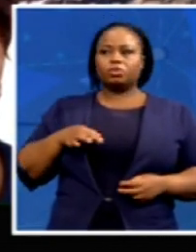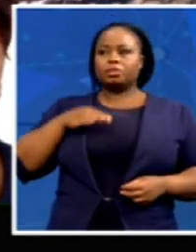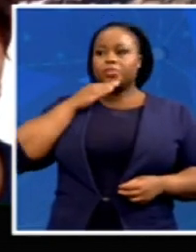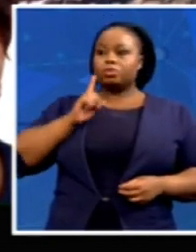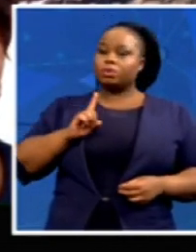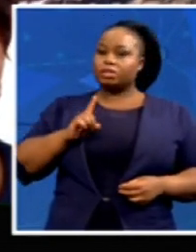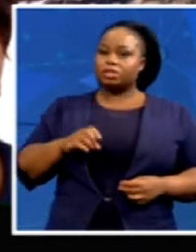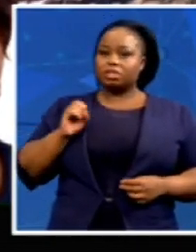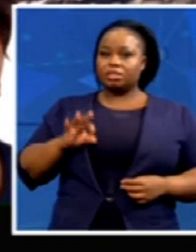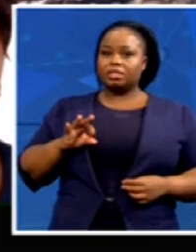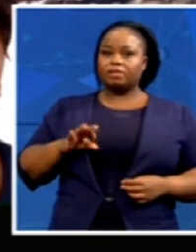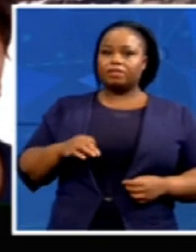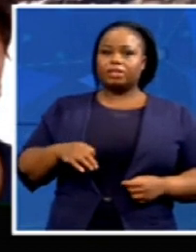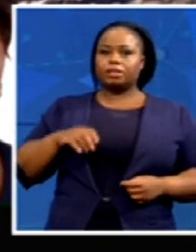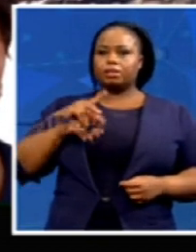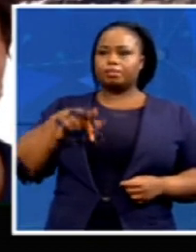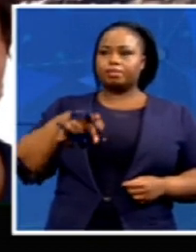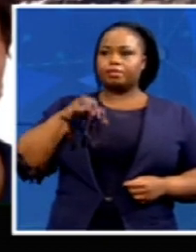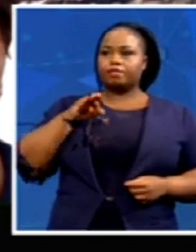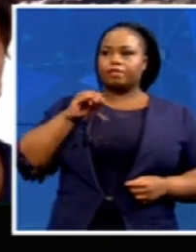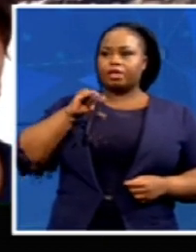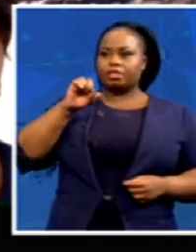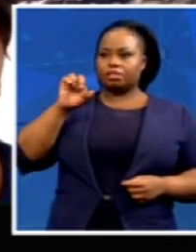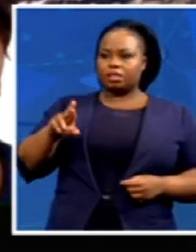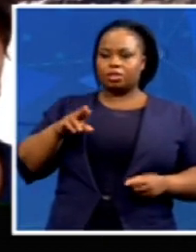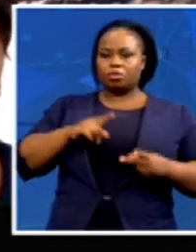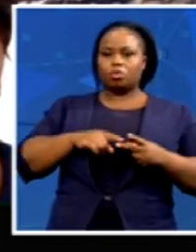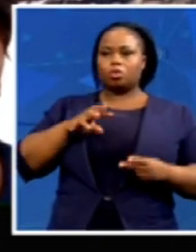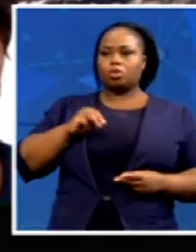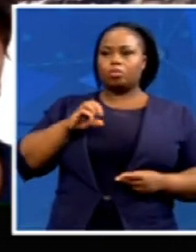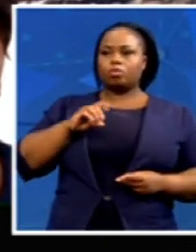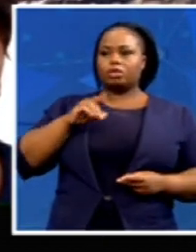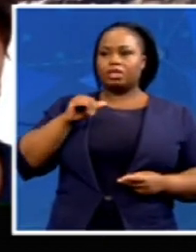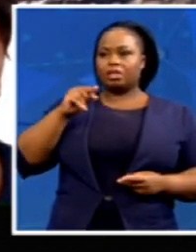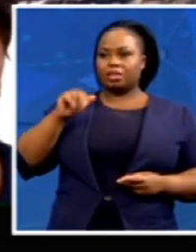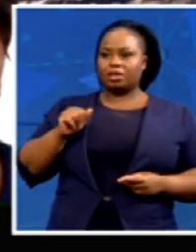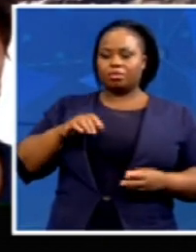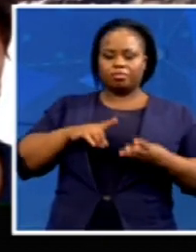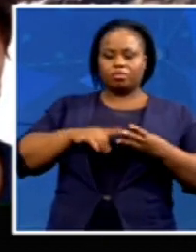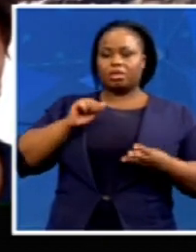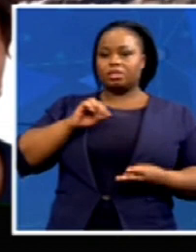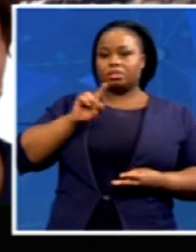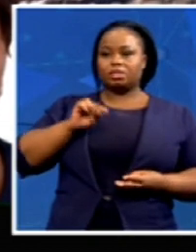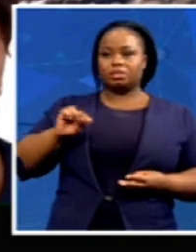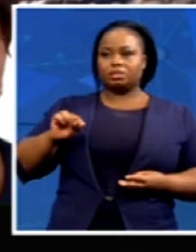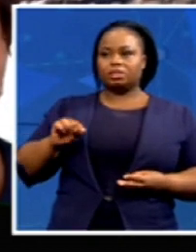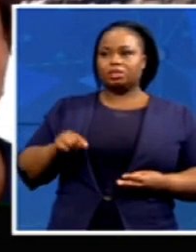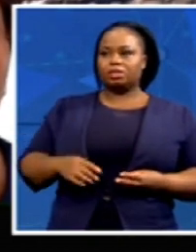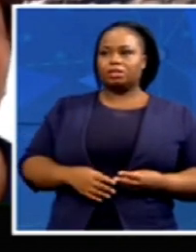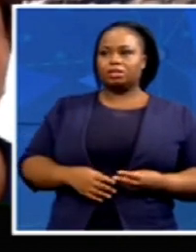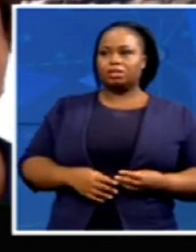Pfizer or the Moderna or AstraZeneca, it would be a total of at least